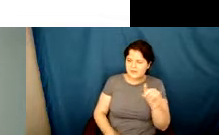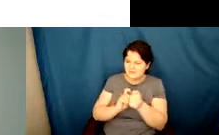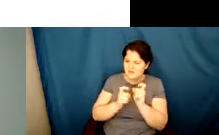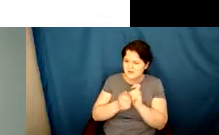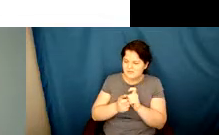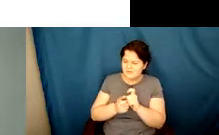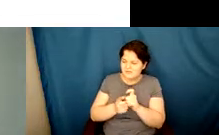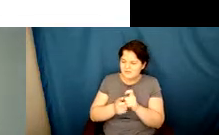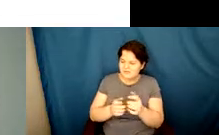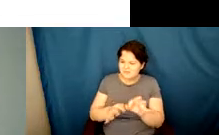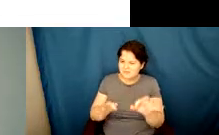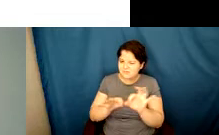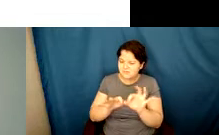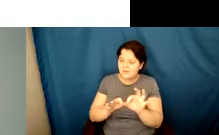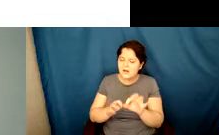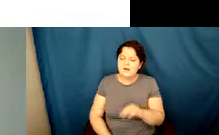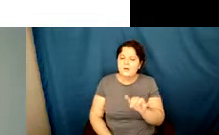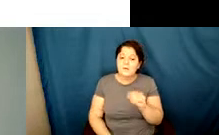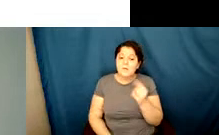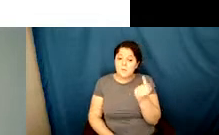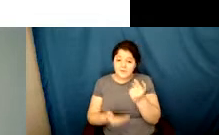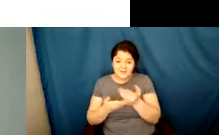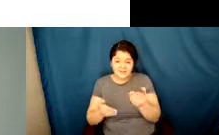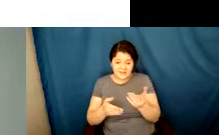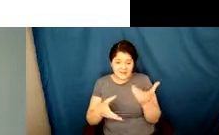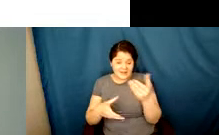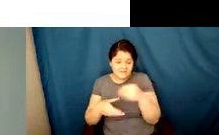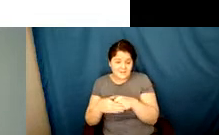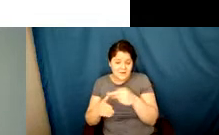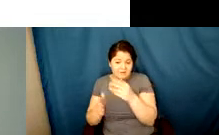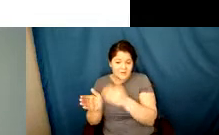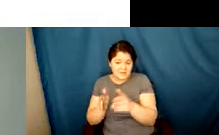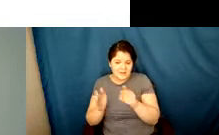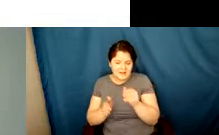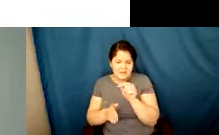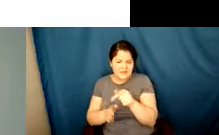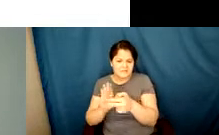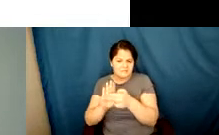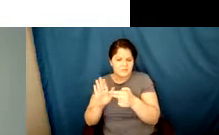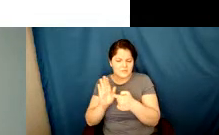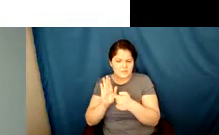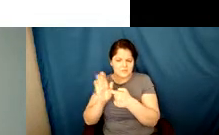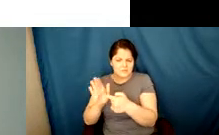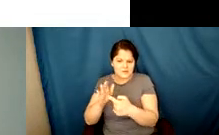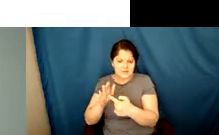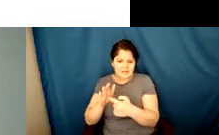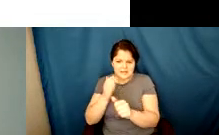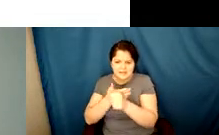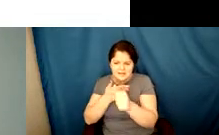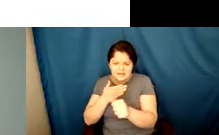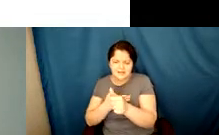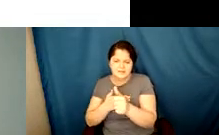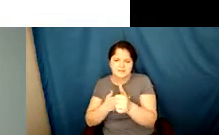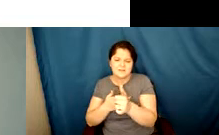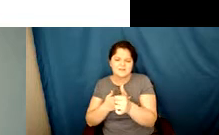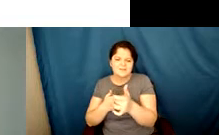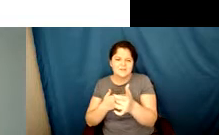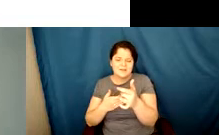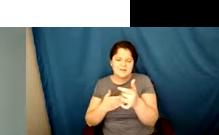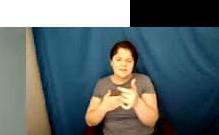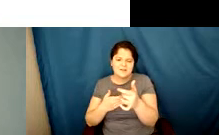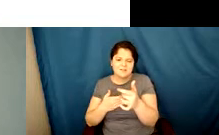So one of the things called for in the plan, it does highlight kind of the dangerous pedestrian conditions